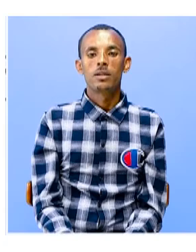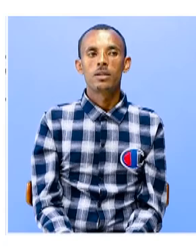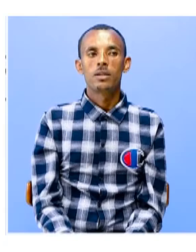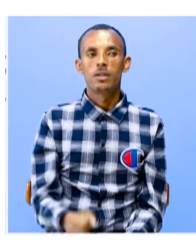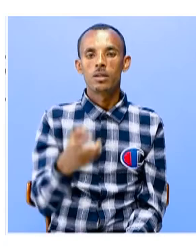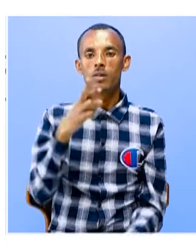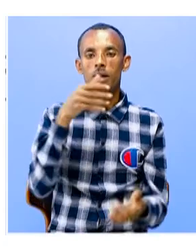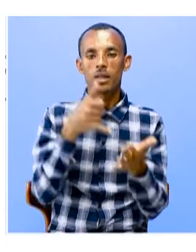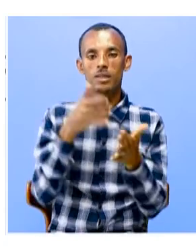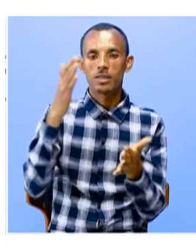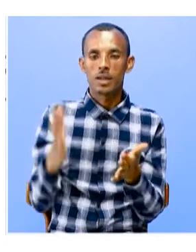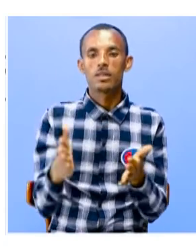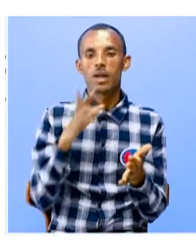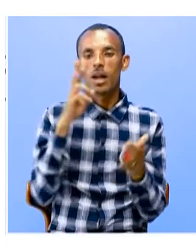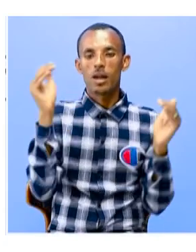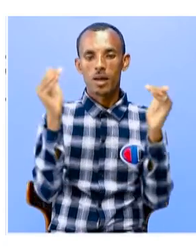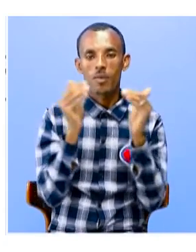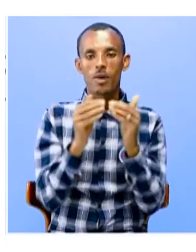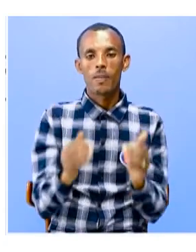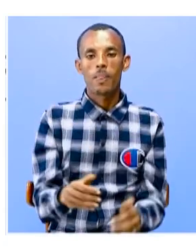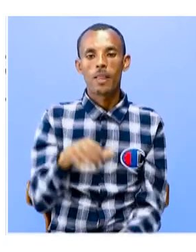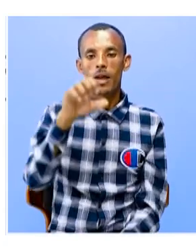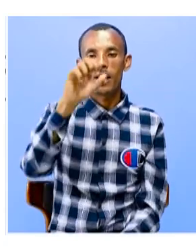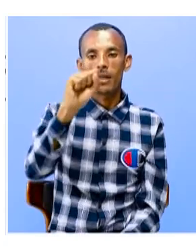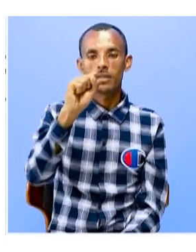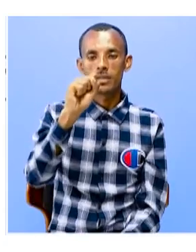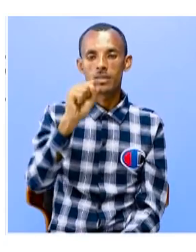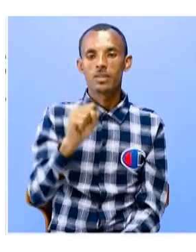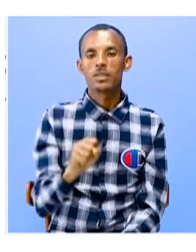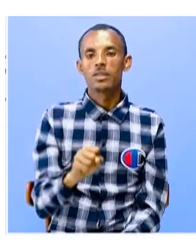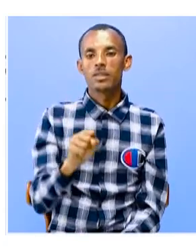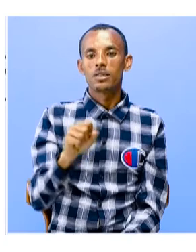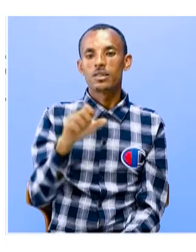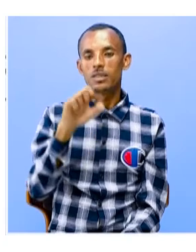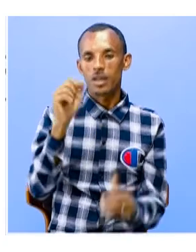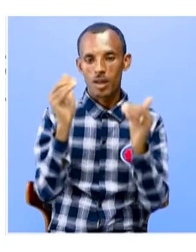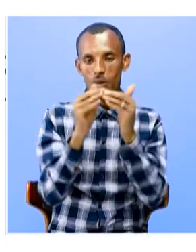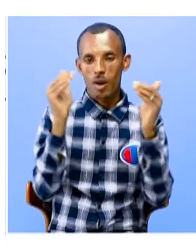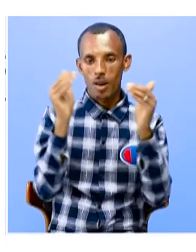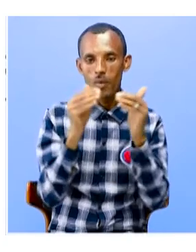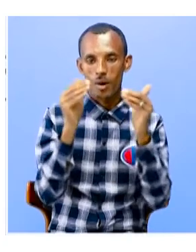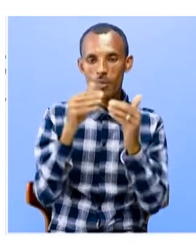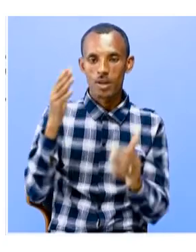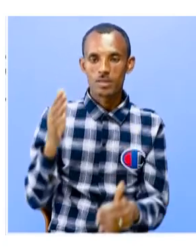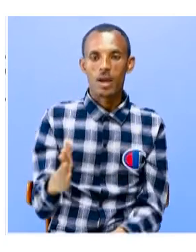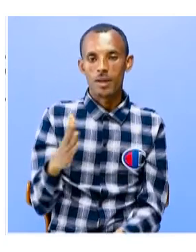all its sides are the same. Let's assume to be it is S. All its sides are the same.